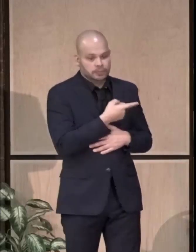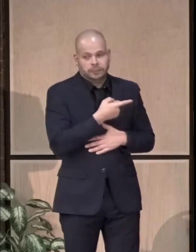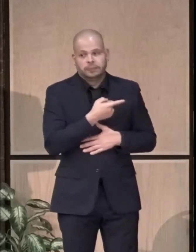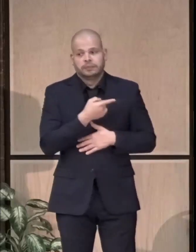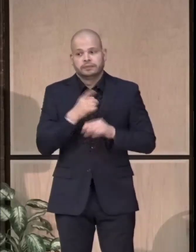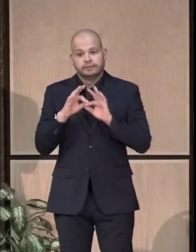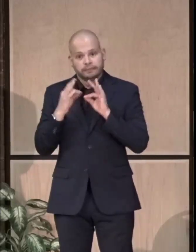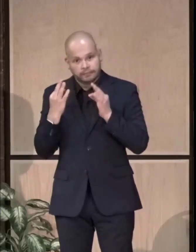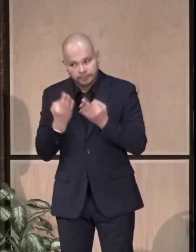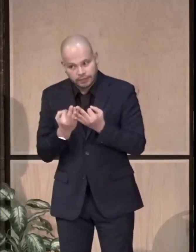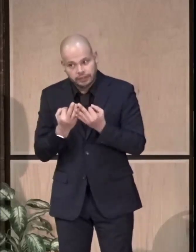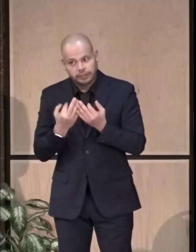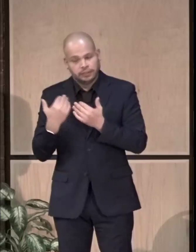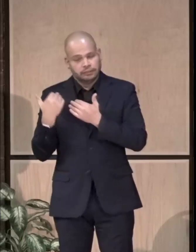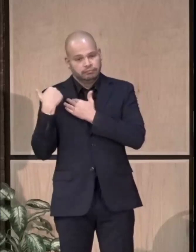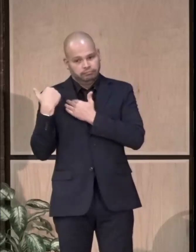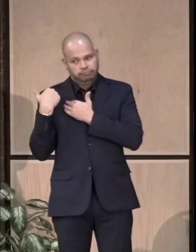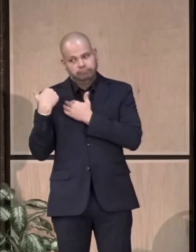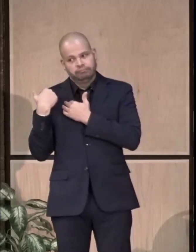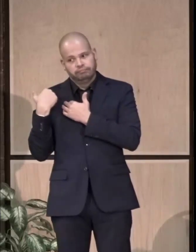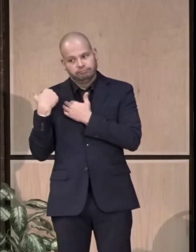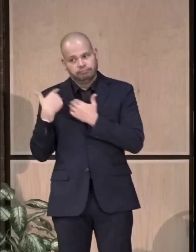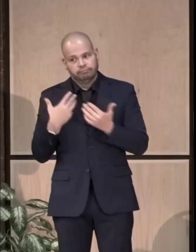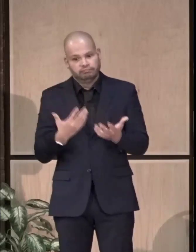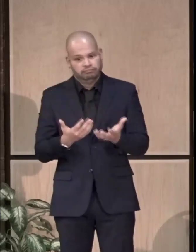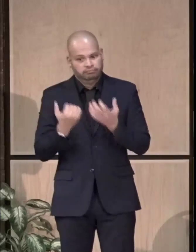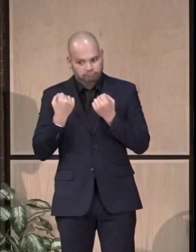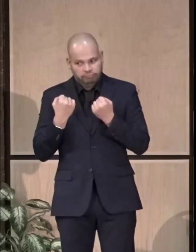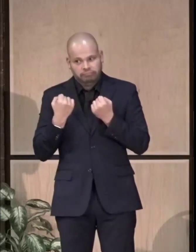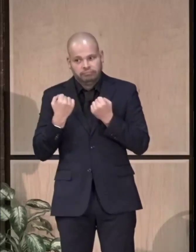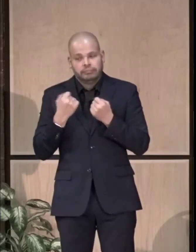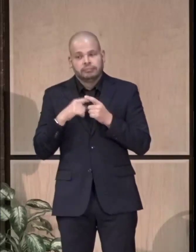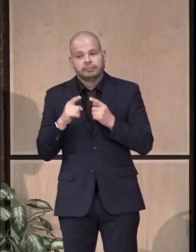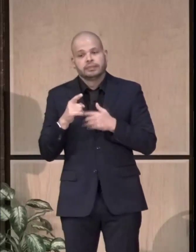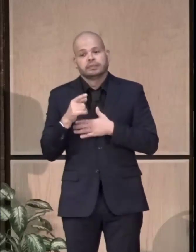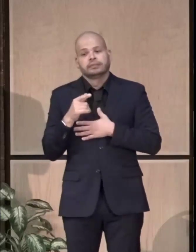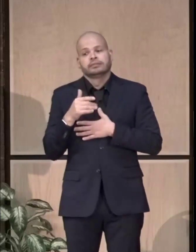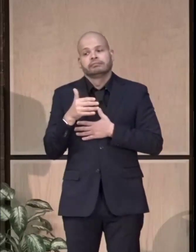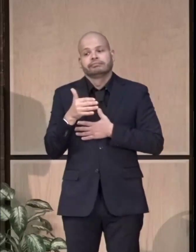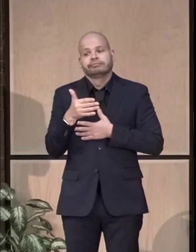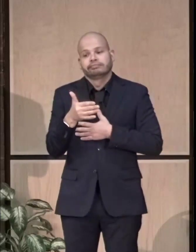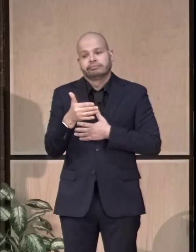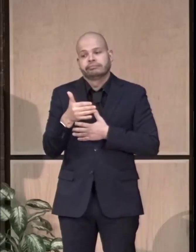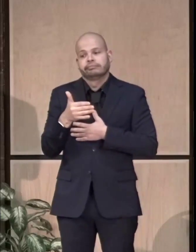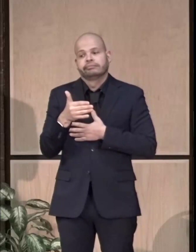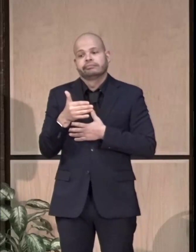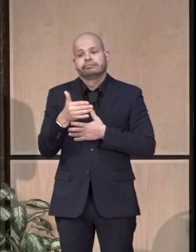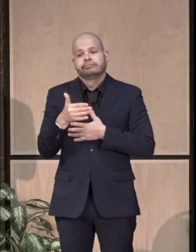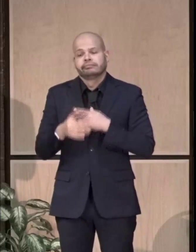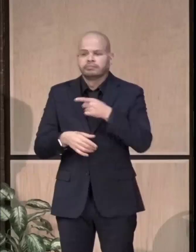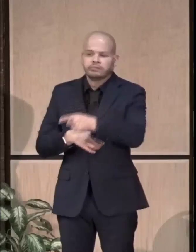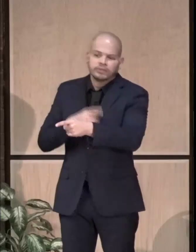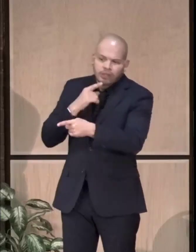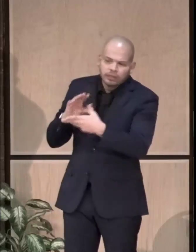And then you said, I lived in New Hampshire, so I was unable to verify any of it in terms